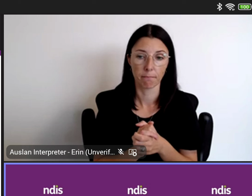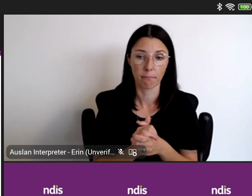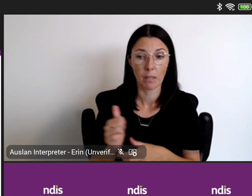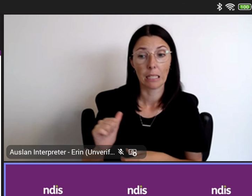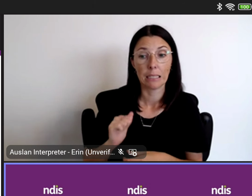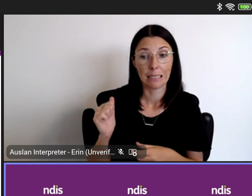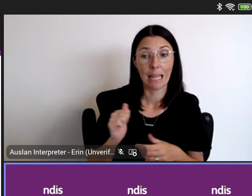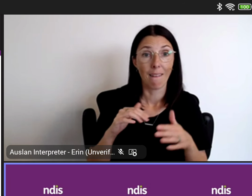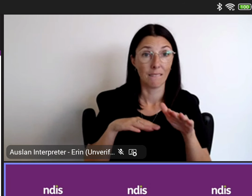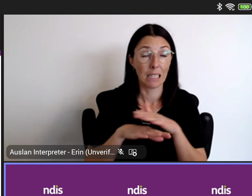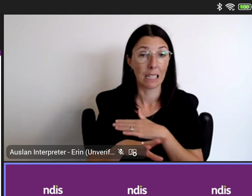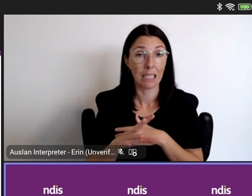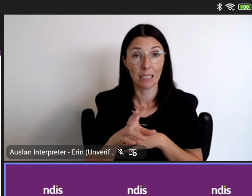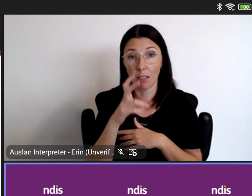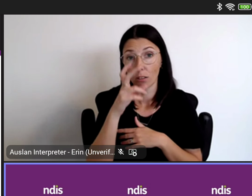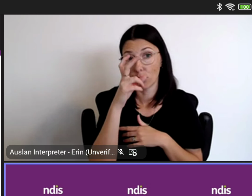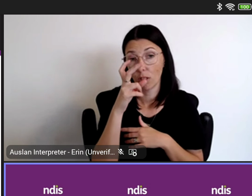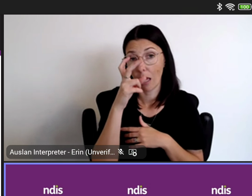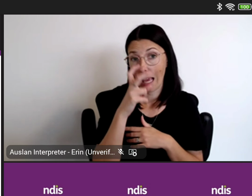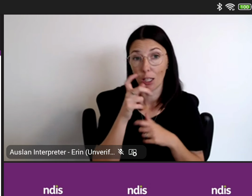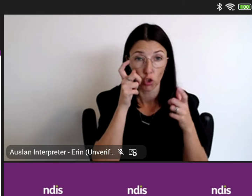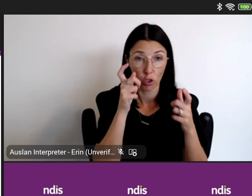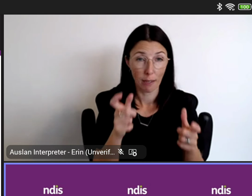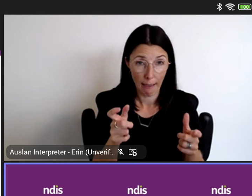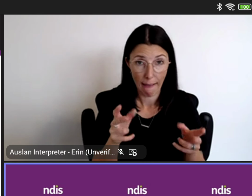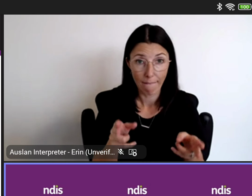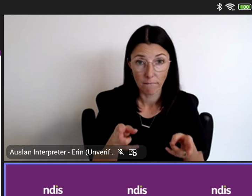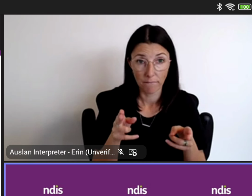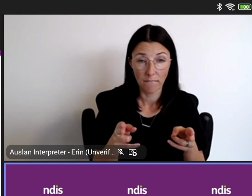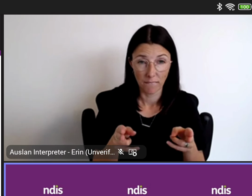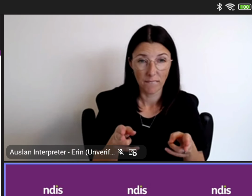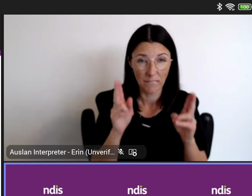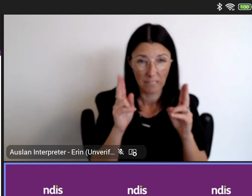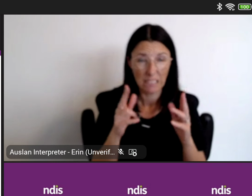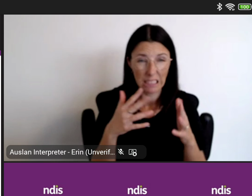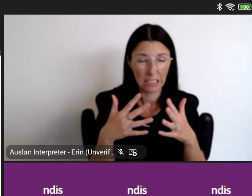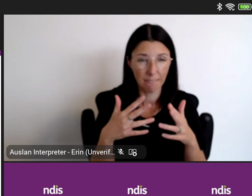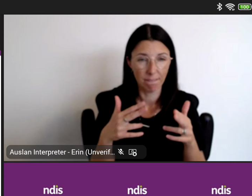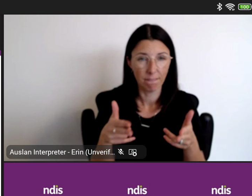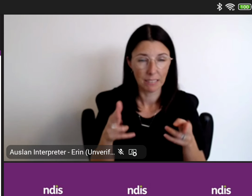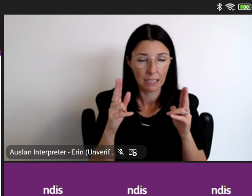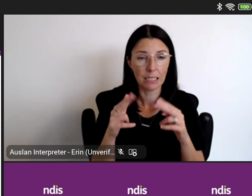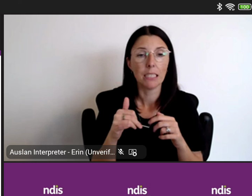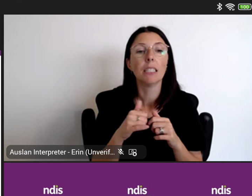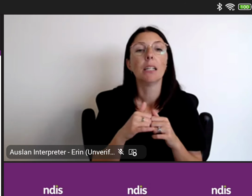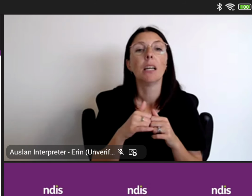care facility, your treating health professional, or hospital staff.